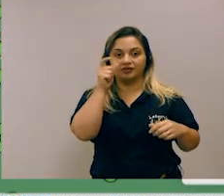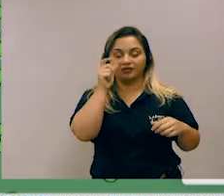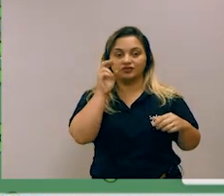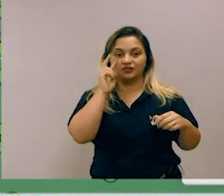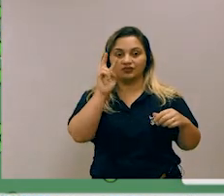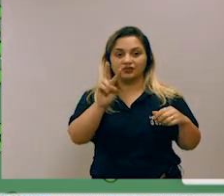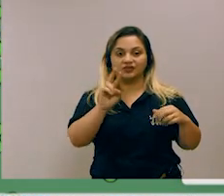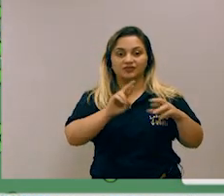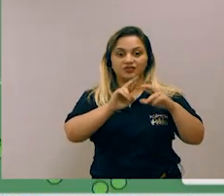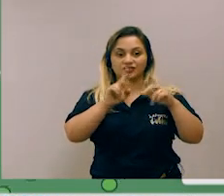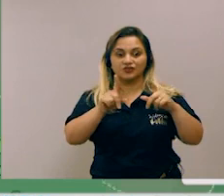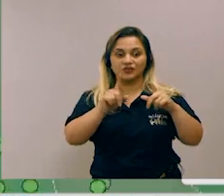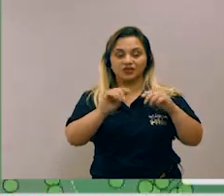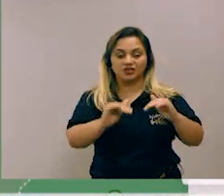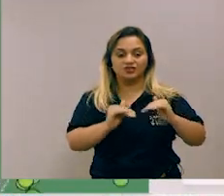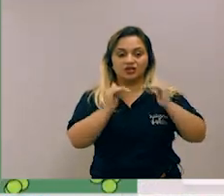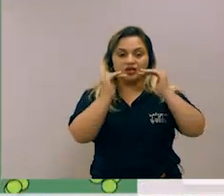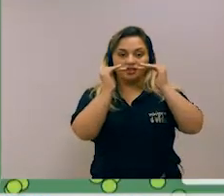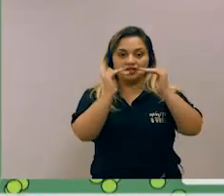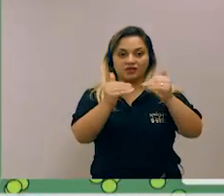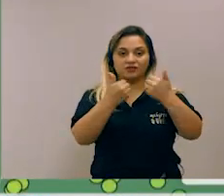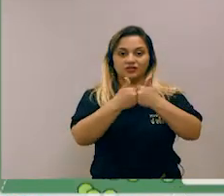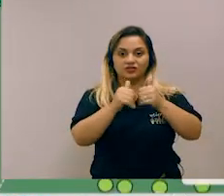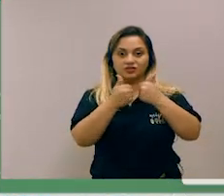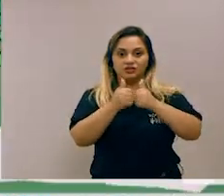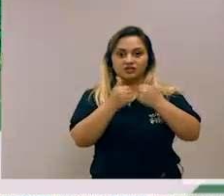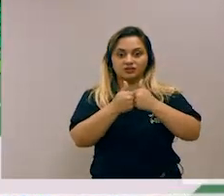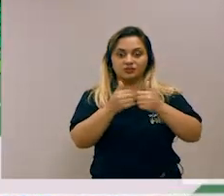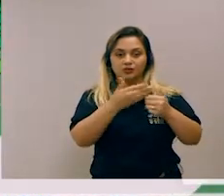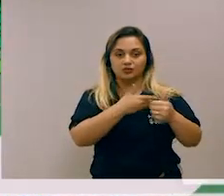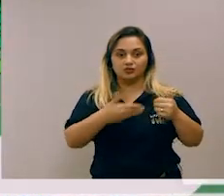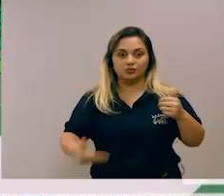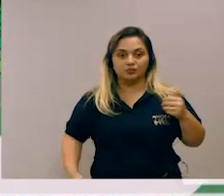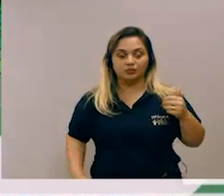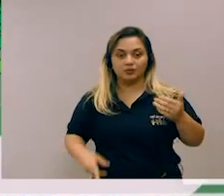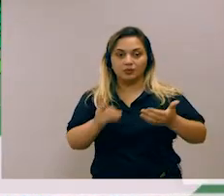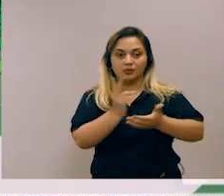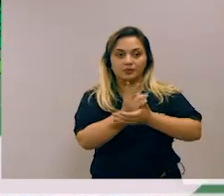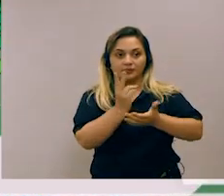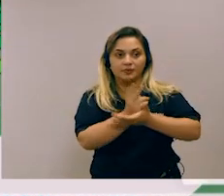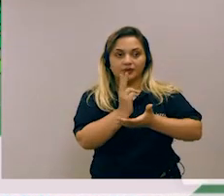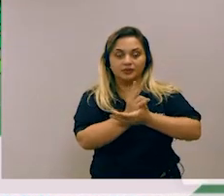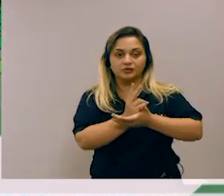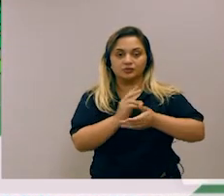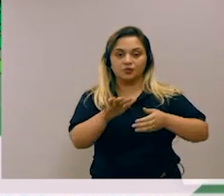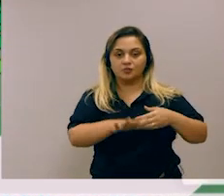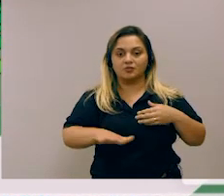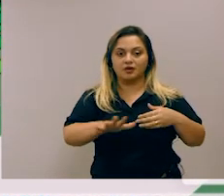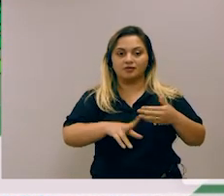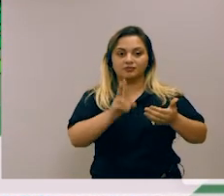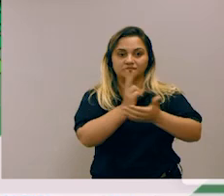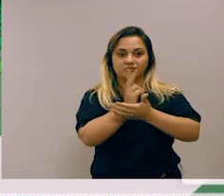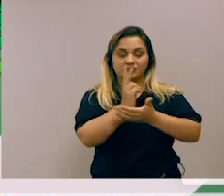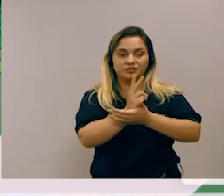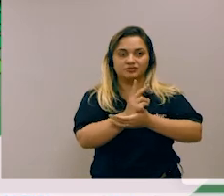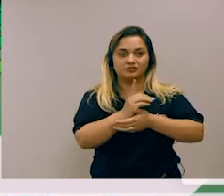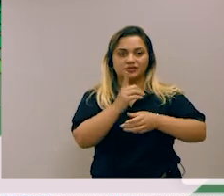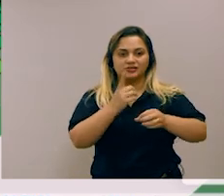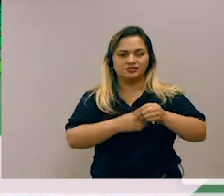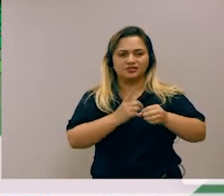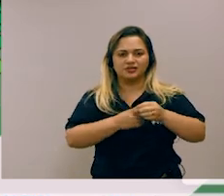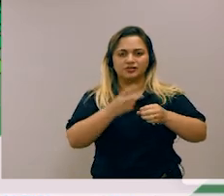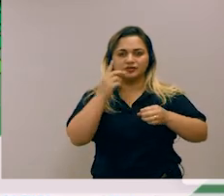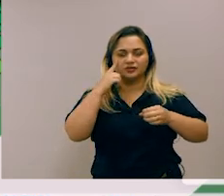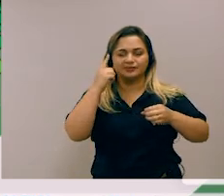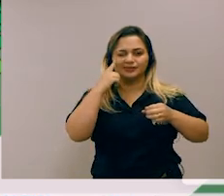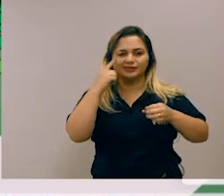the same city, in the same neighborhood. And if you think about it, people pay the same price for their properties